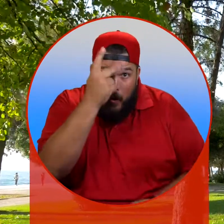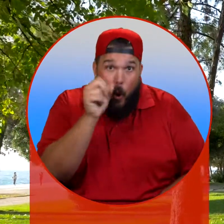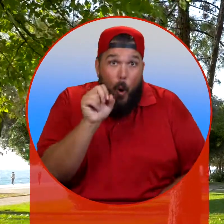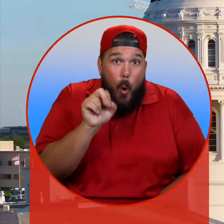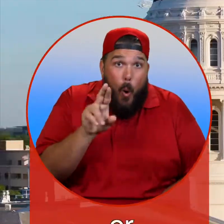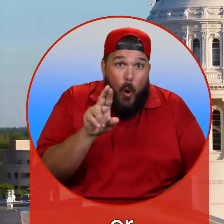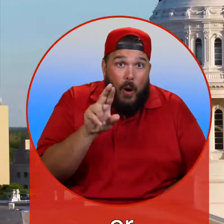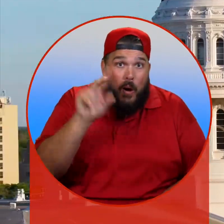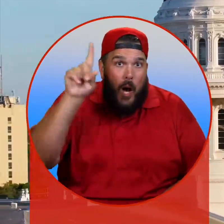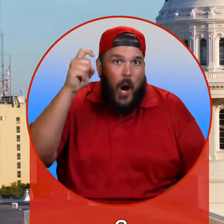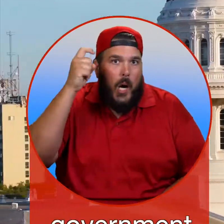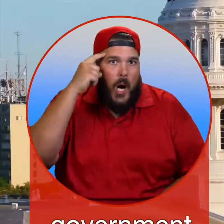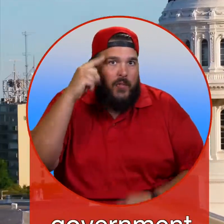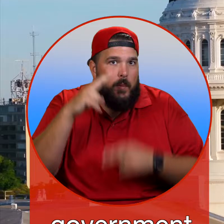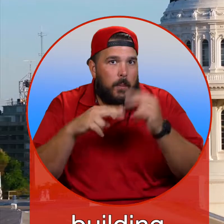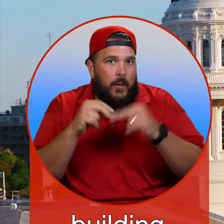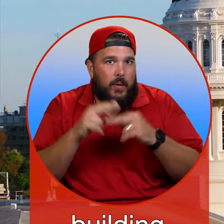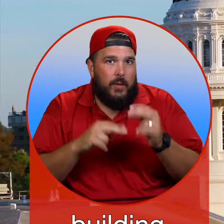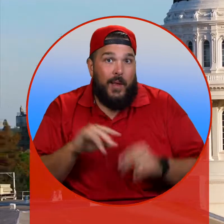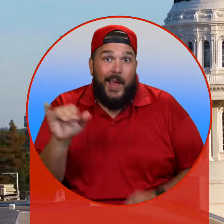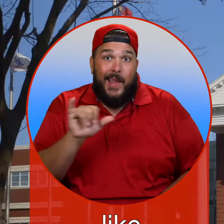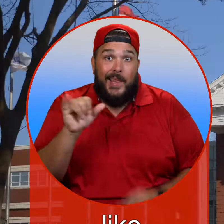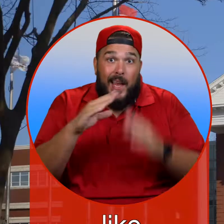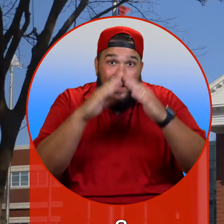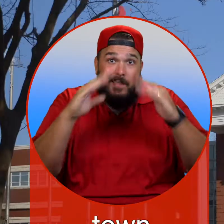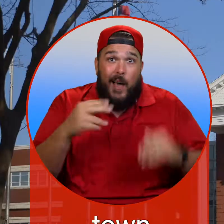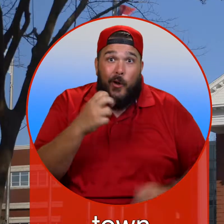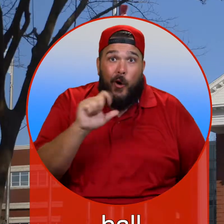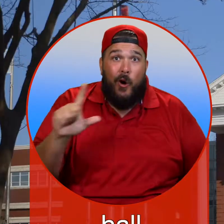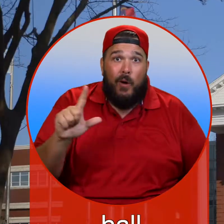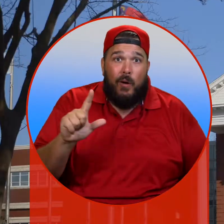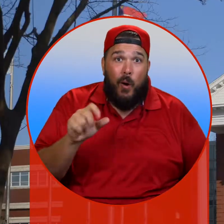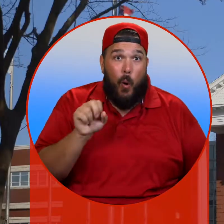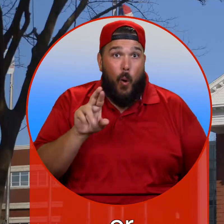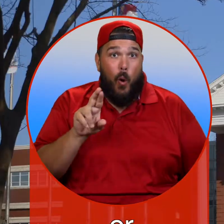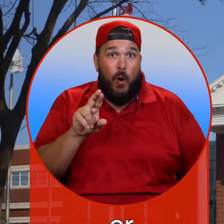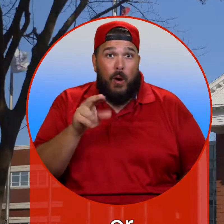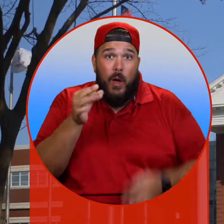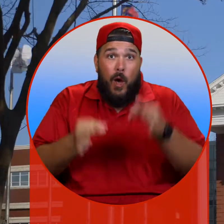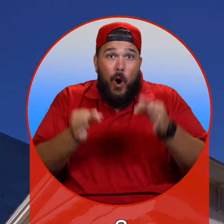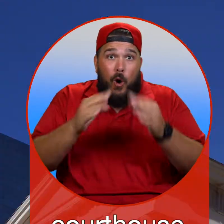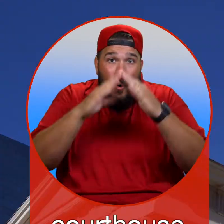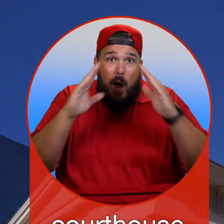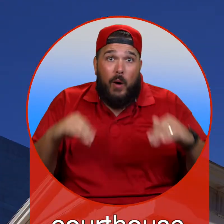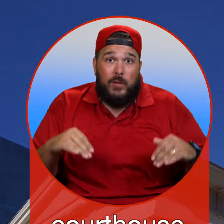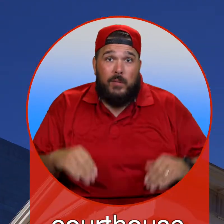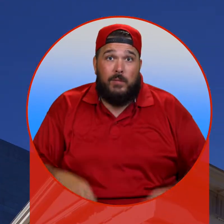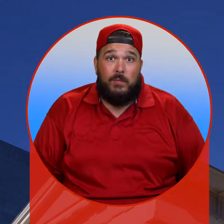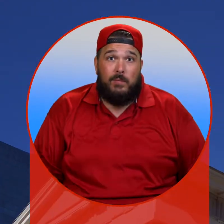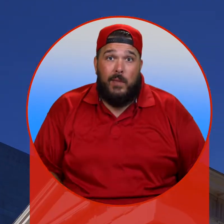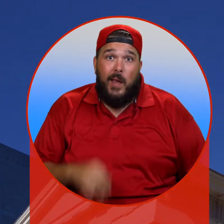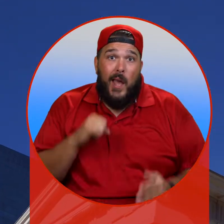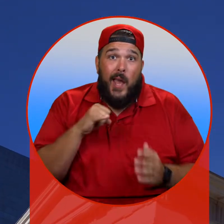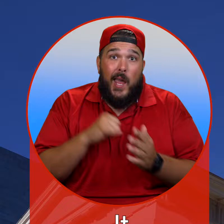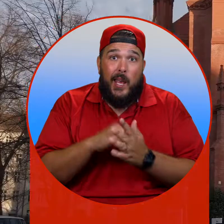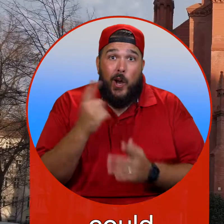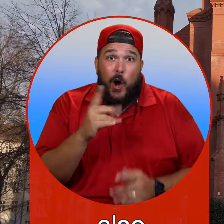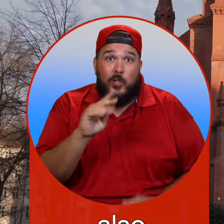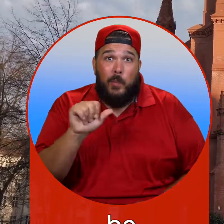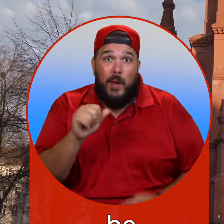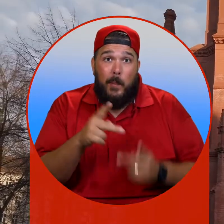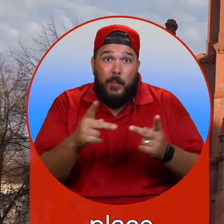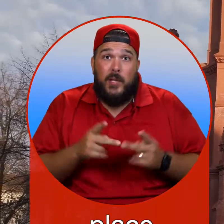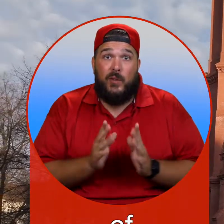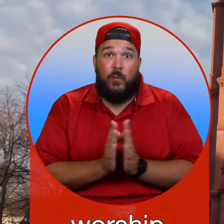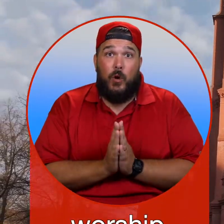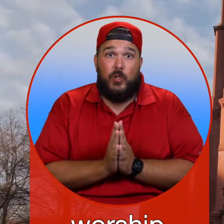park or a government building, like a town hall or a courthouse. It can